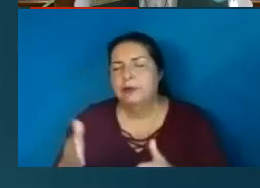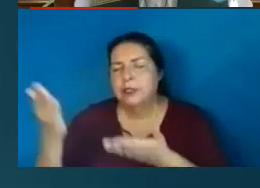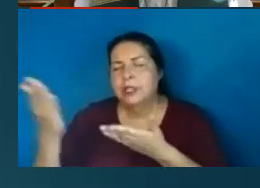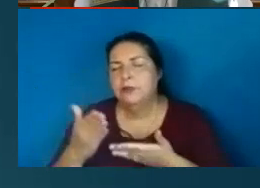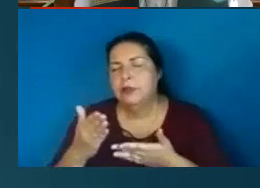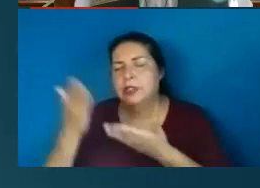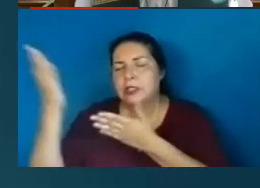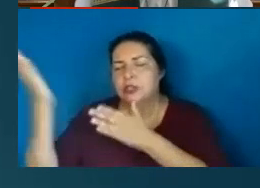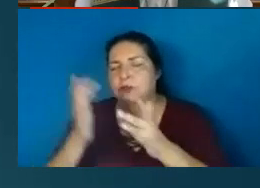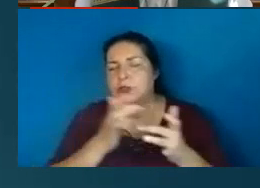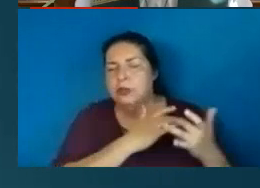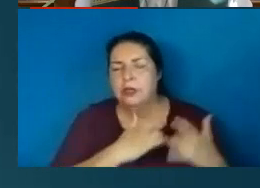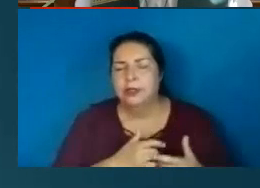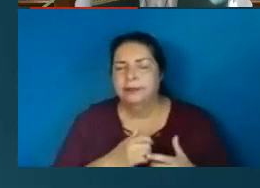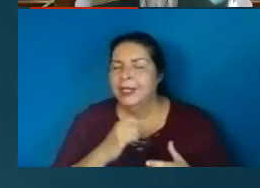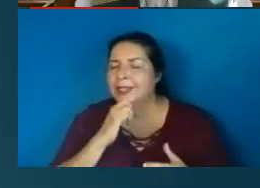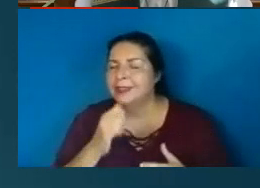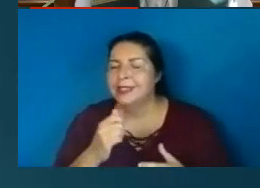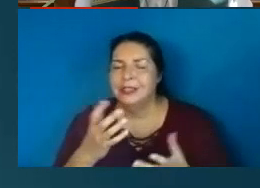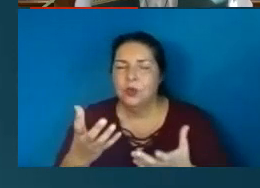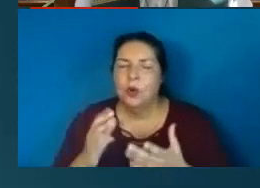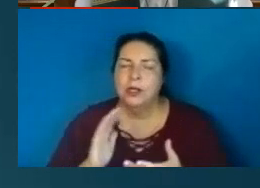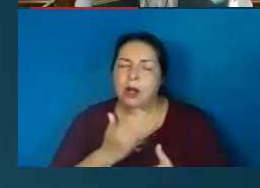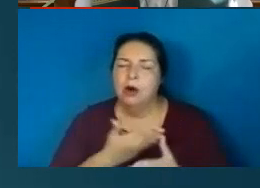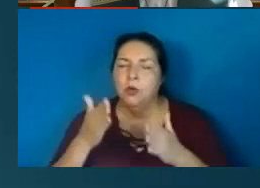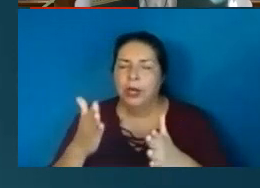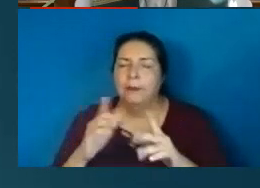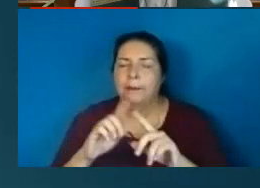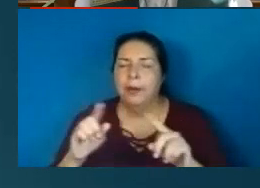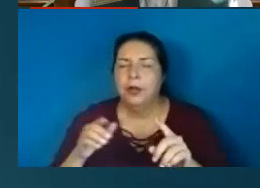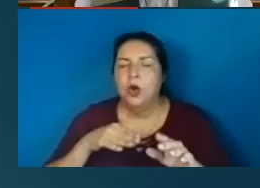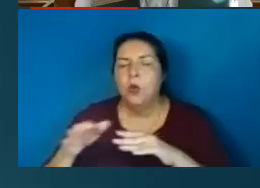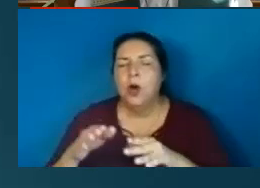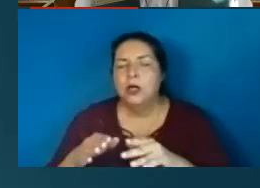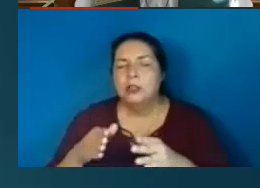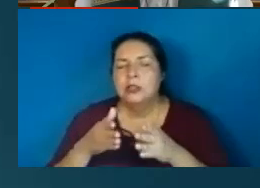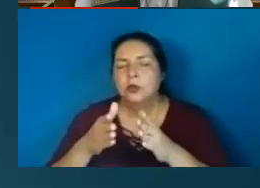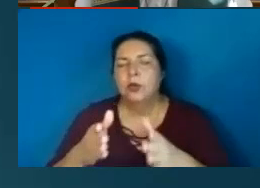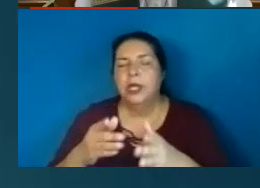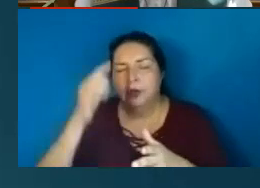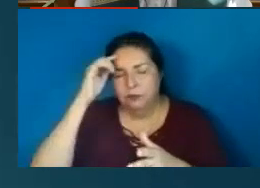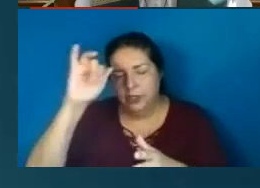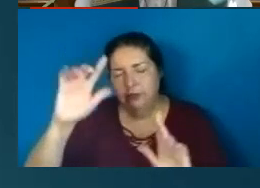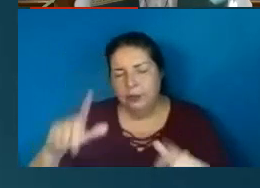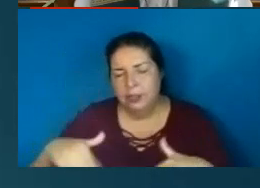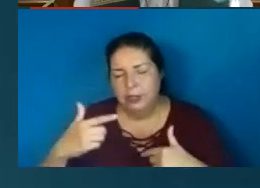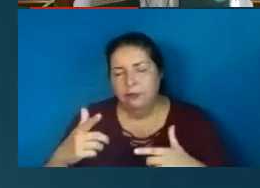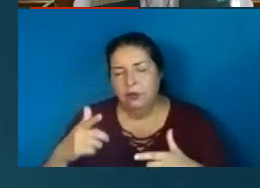servant's heart that does not seek our own way, but walks on the path of eternal life. Lord, in your mercy.